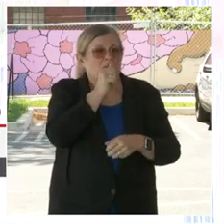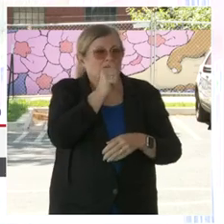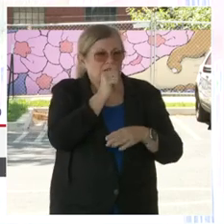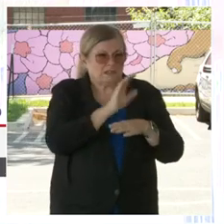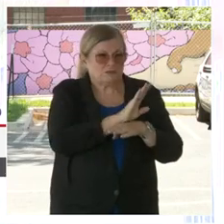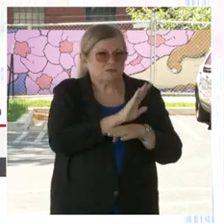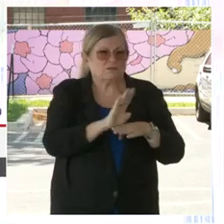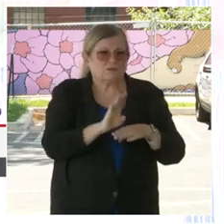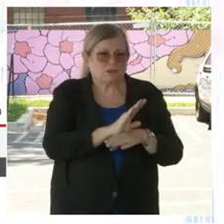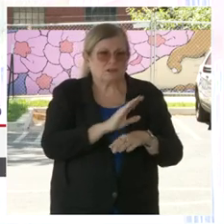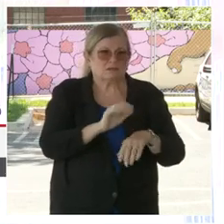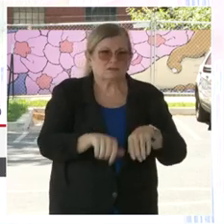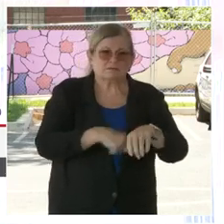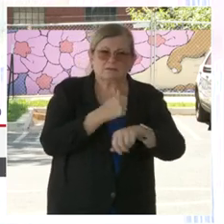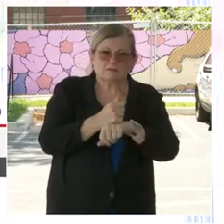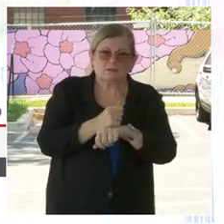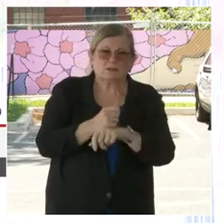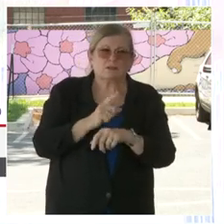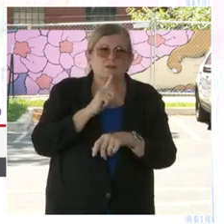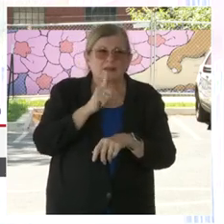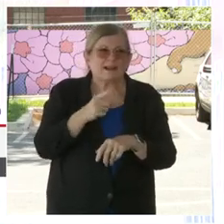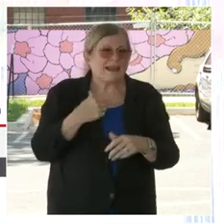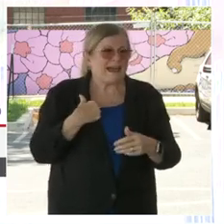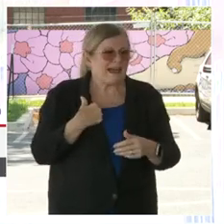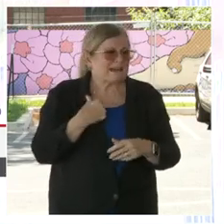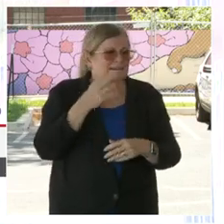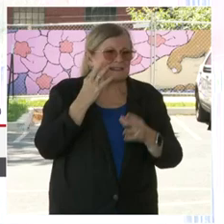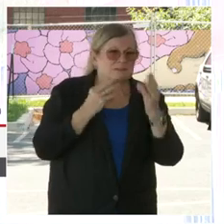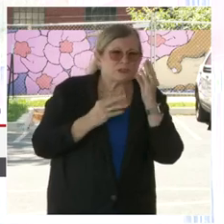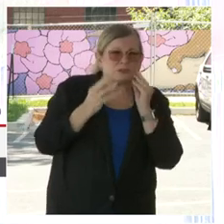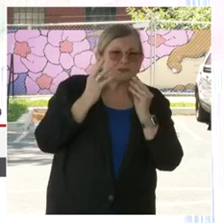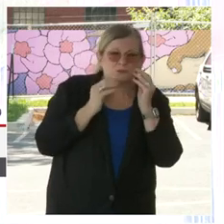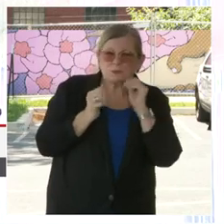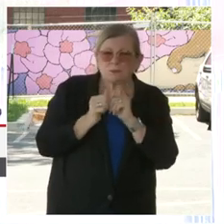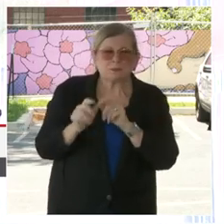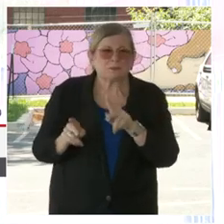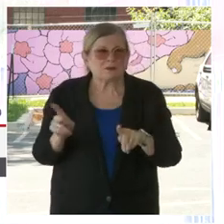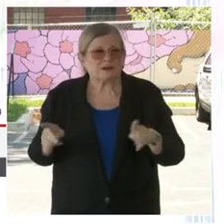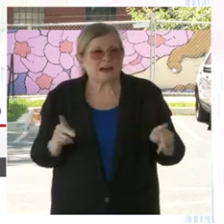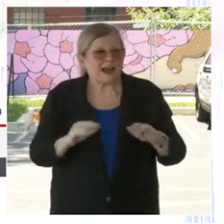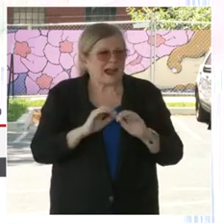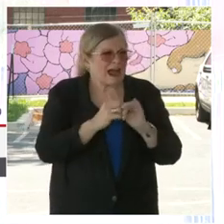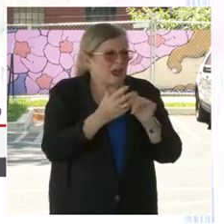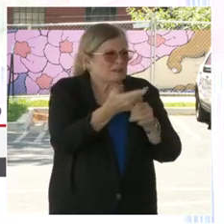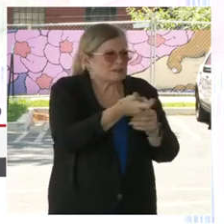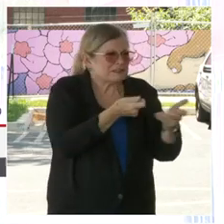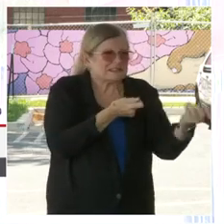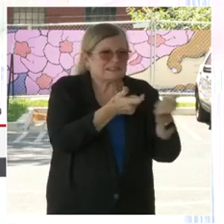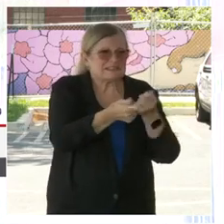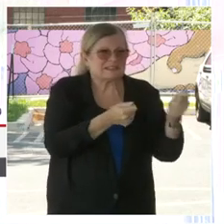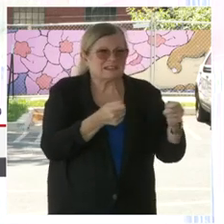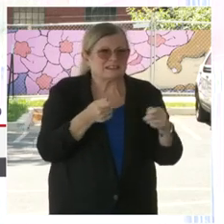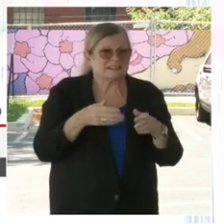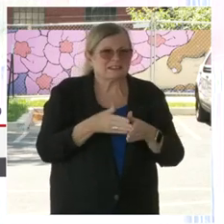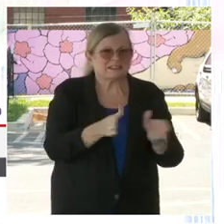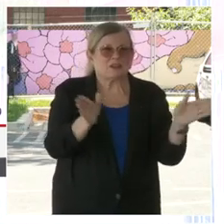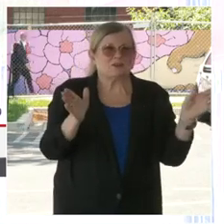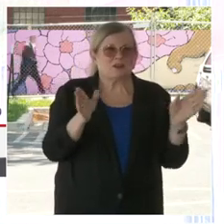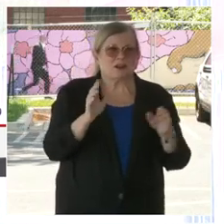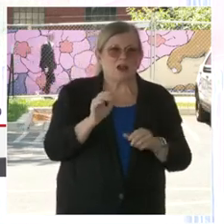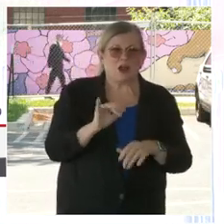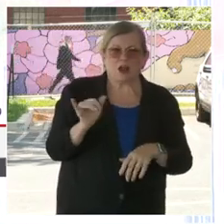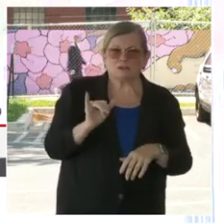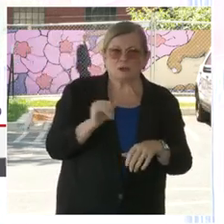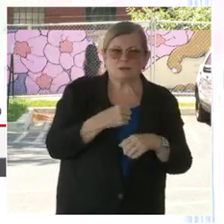delivering experiences. The way that we will continue to attract visitors from all over